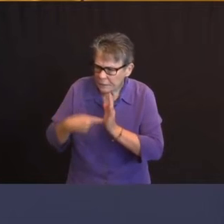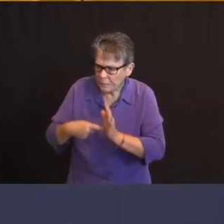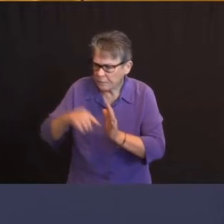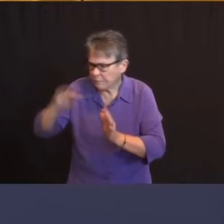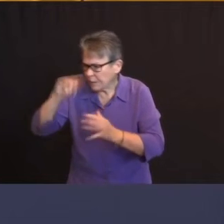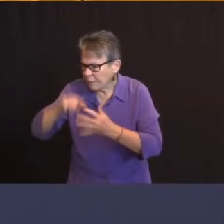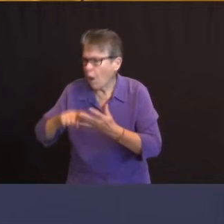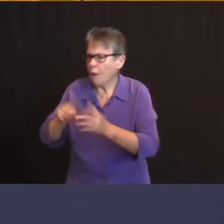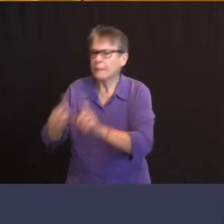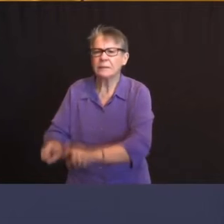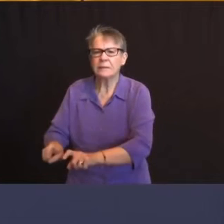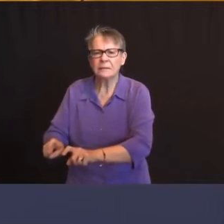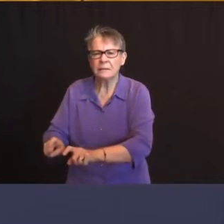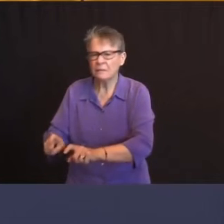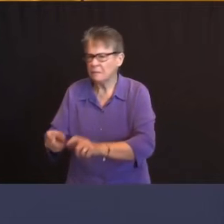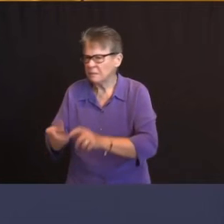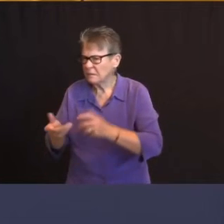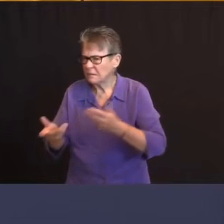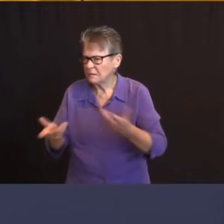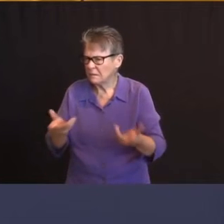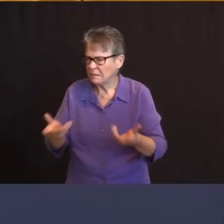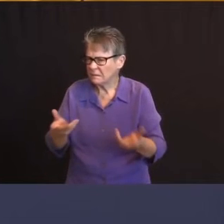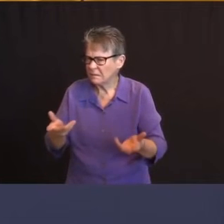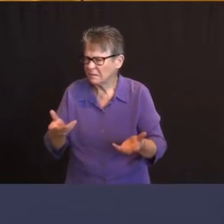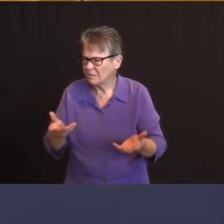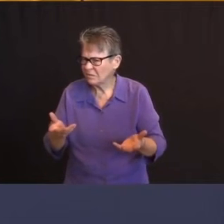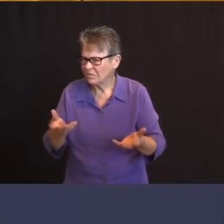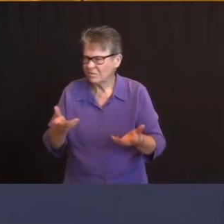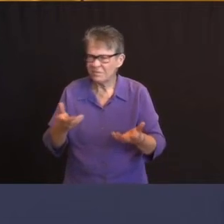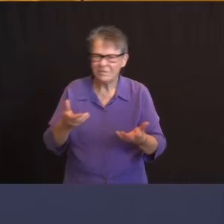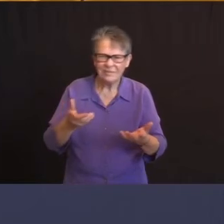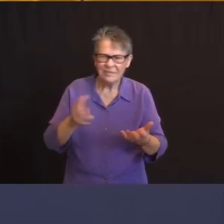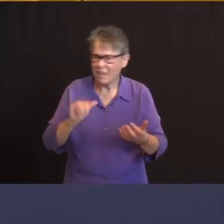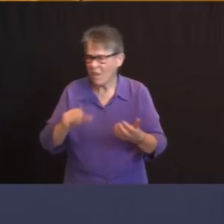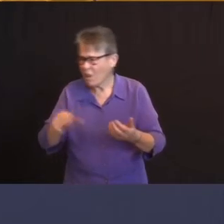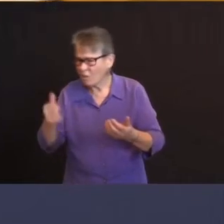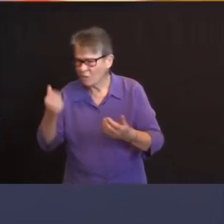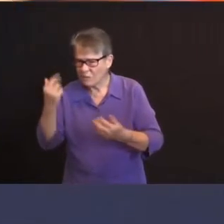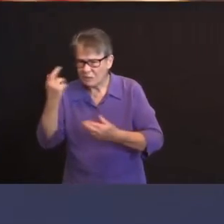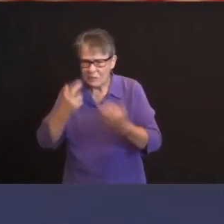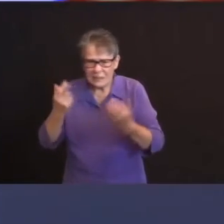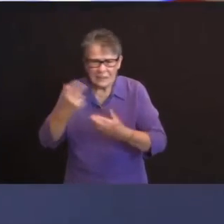Binax Now or the Q Health test. So you could argue both ways. What's your gut tell you?